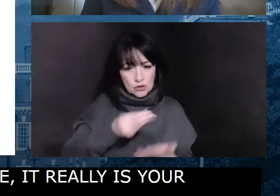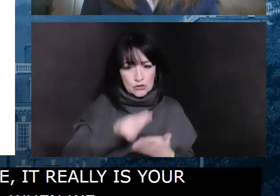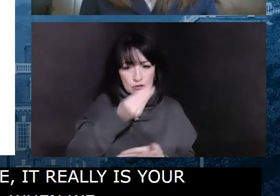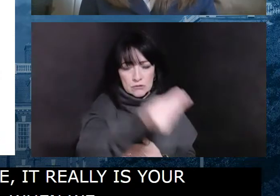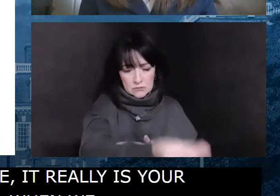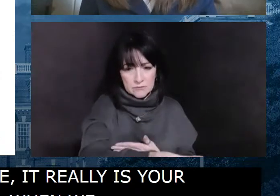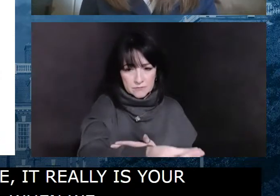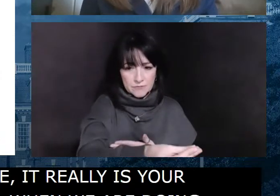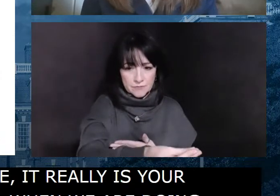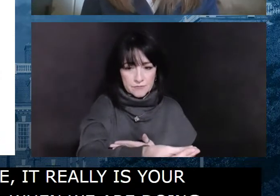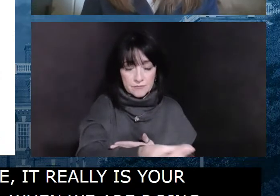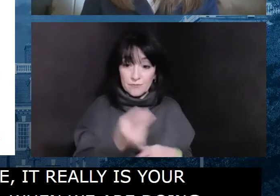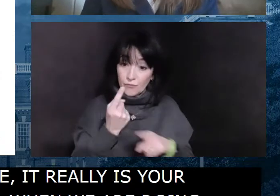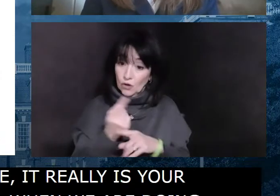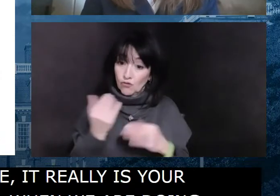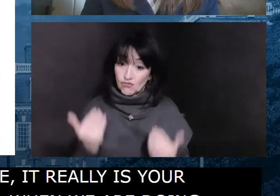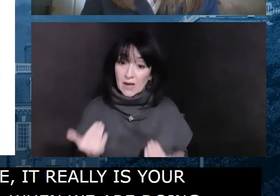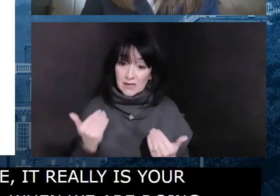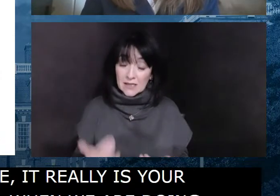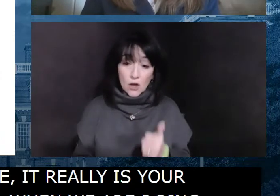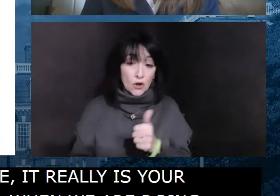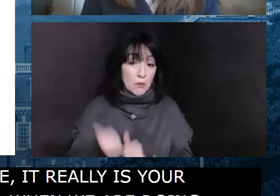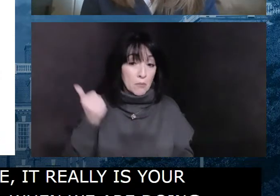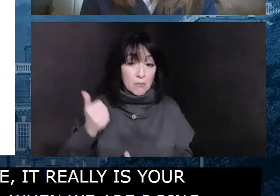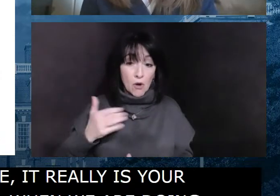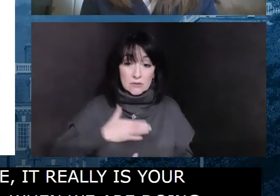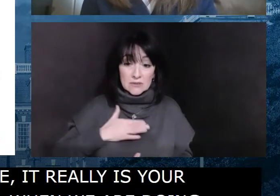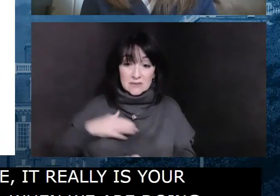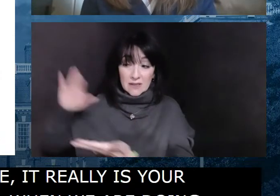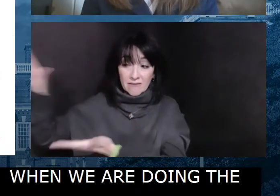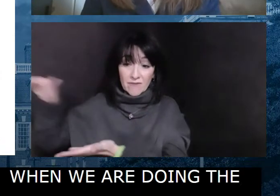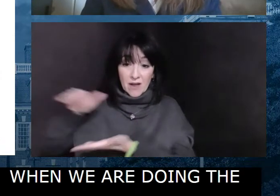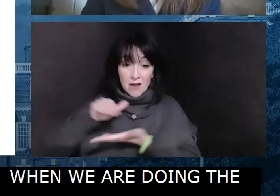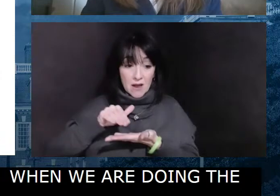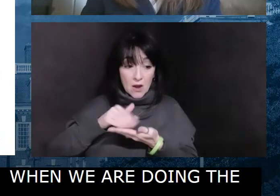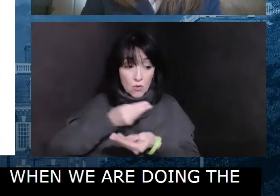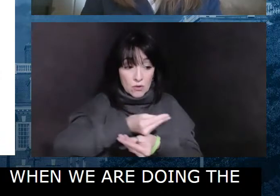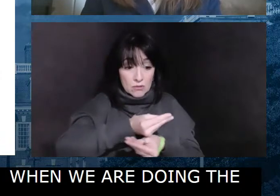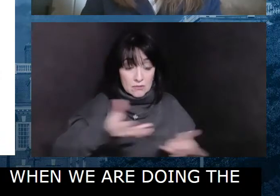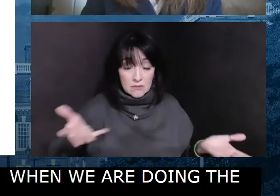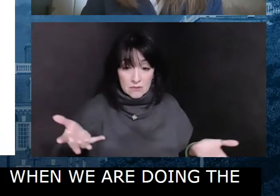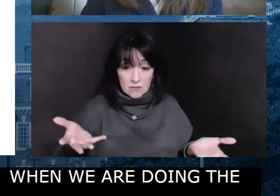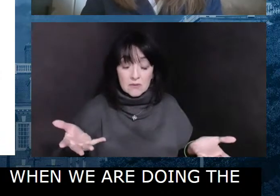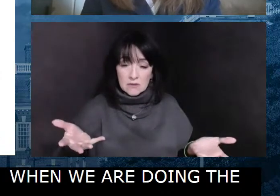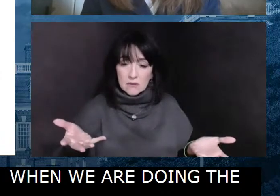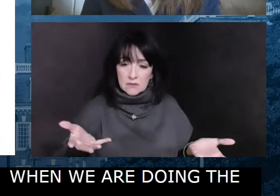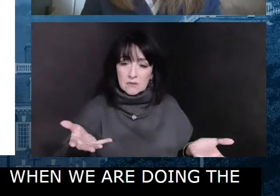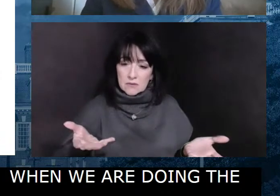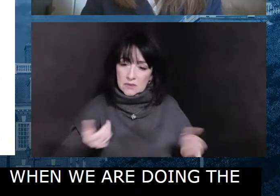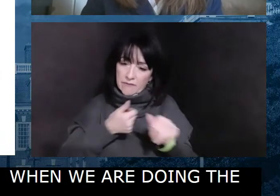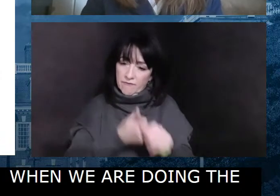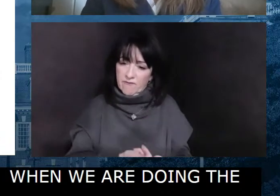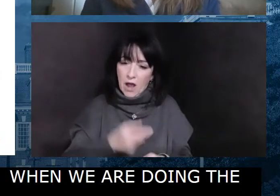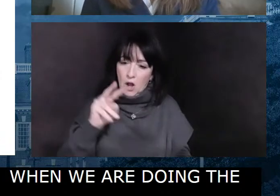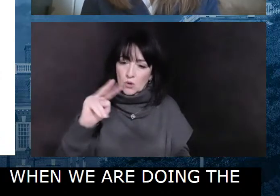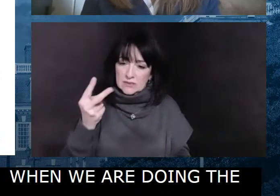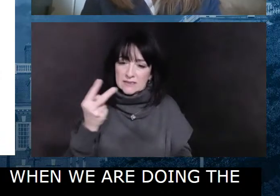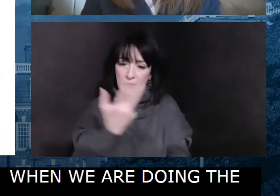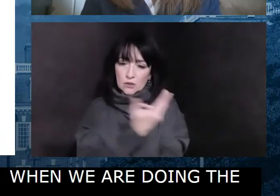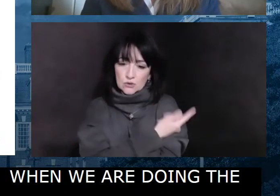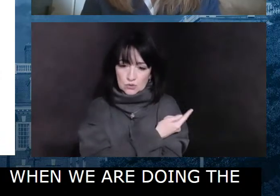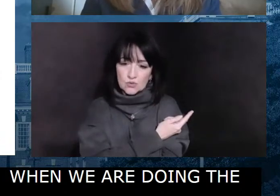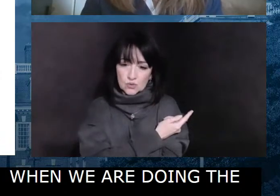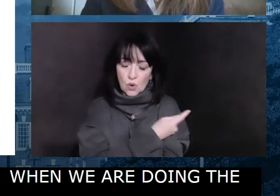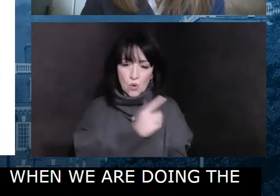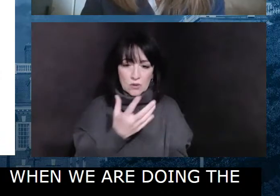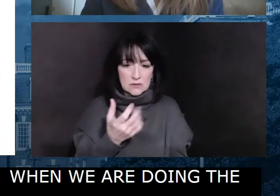now, we are really focusing a lot of our allocation last week and this week on second doses to make sure that we have an